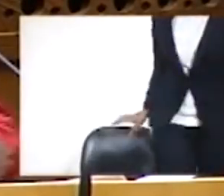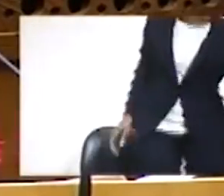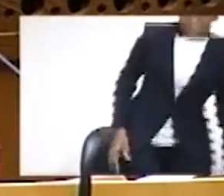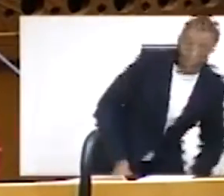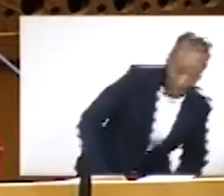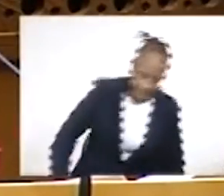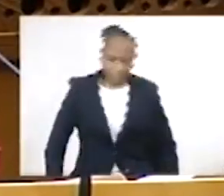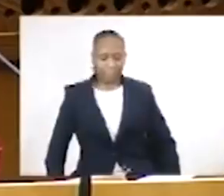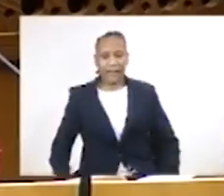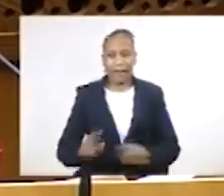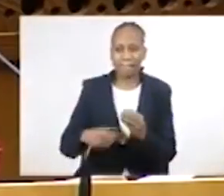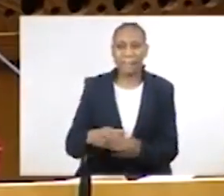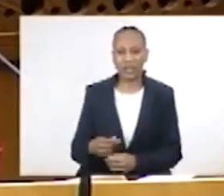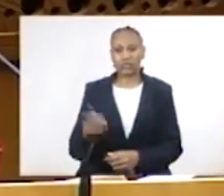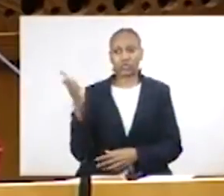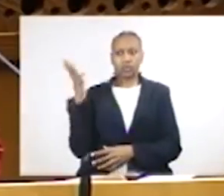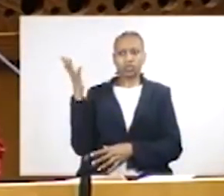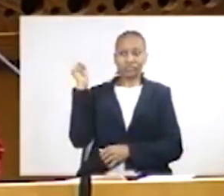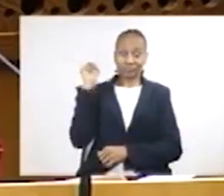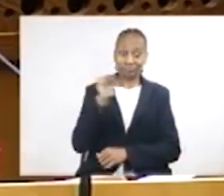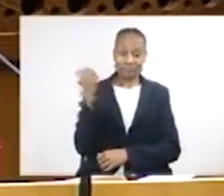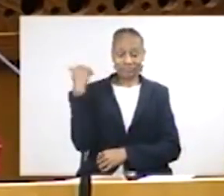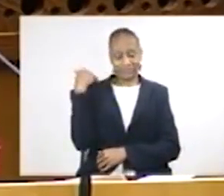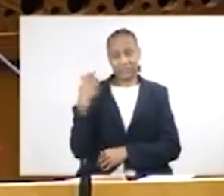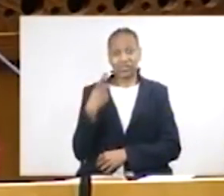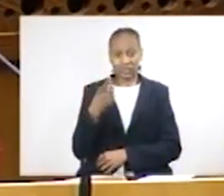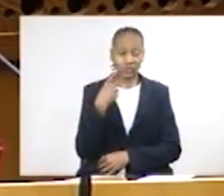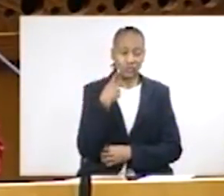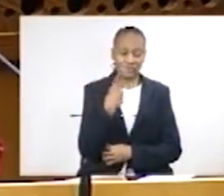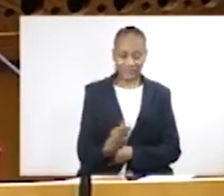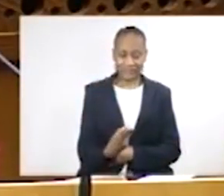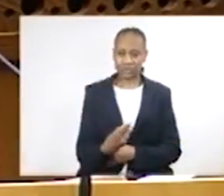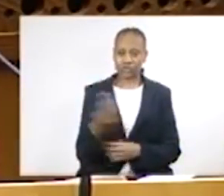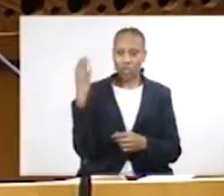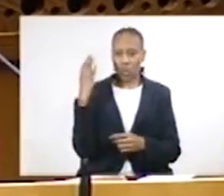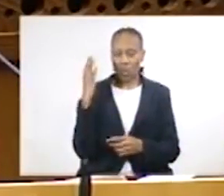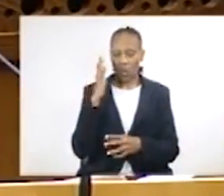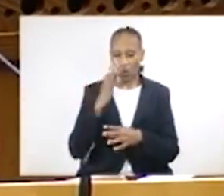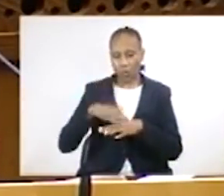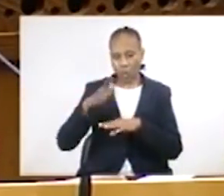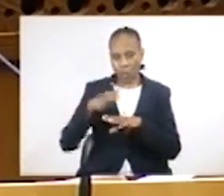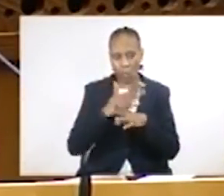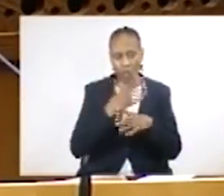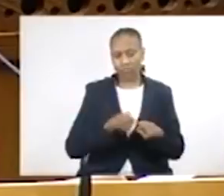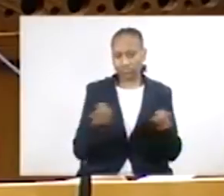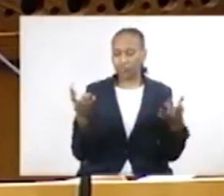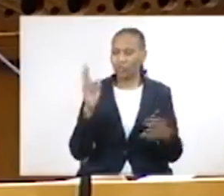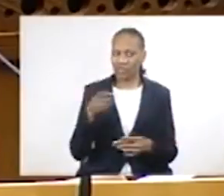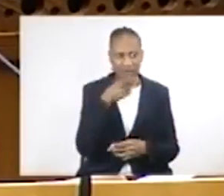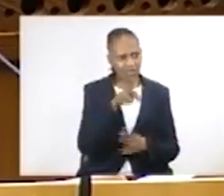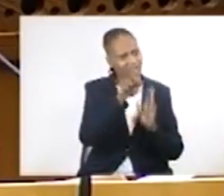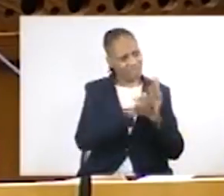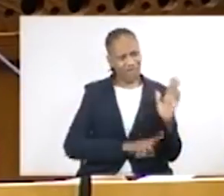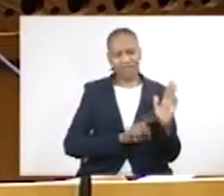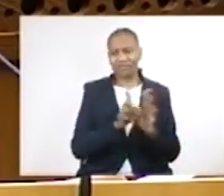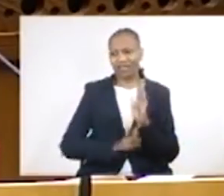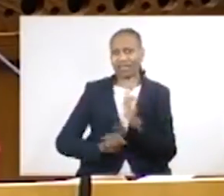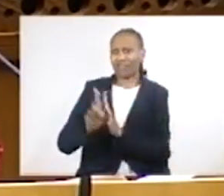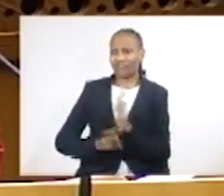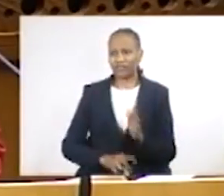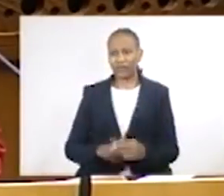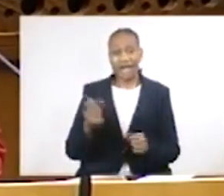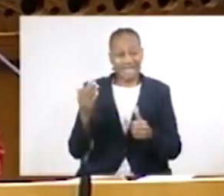their country is now and can never be postponed. This is where we start. Now, we should